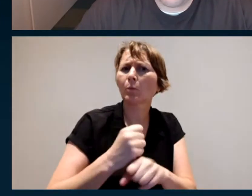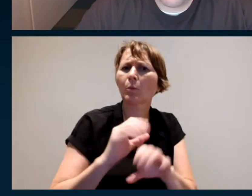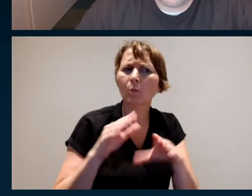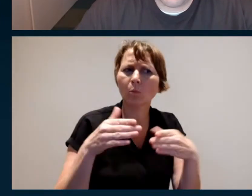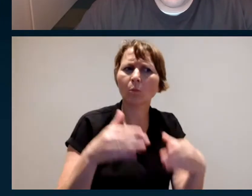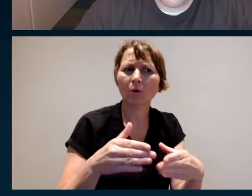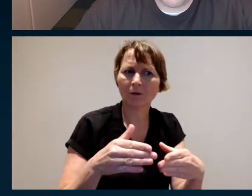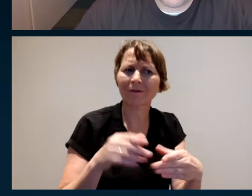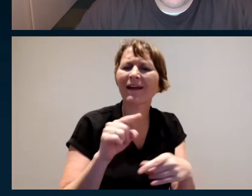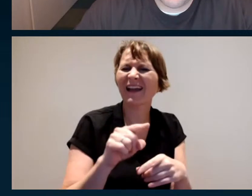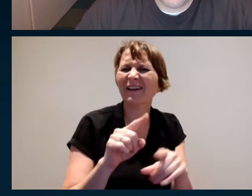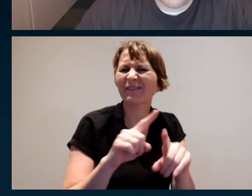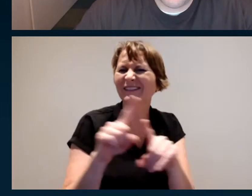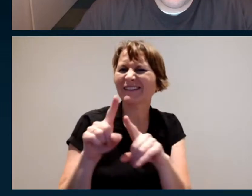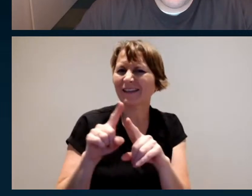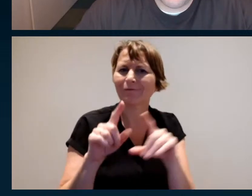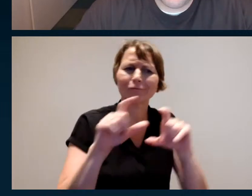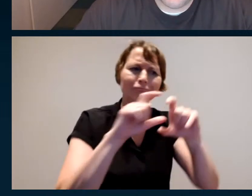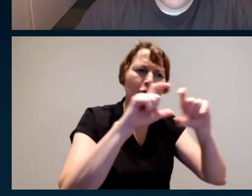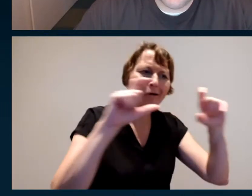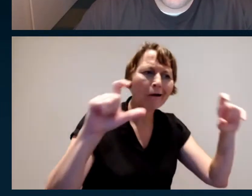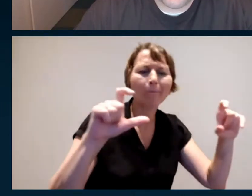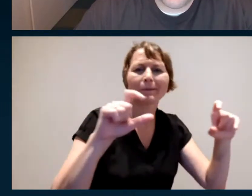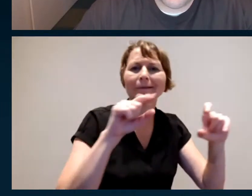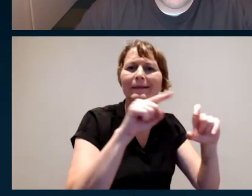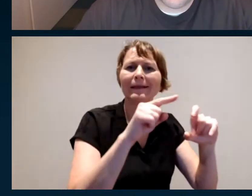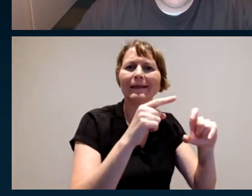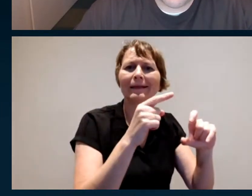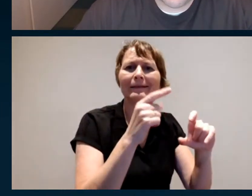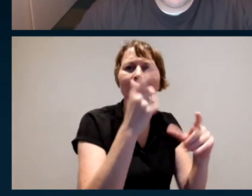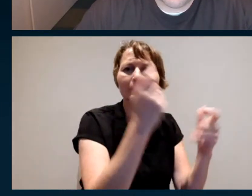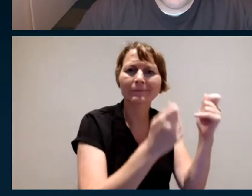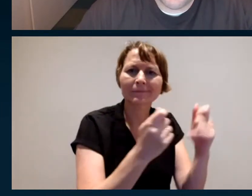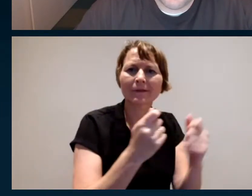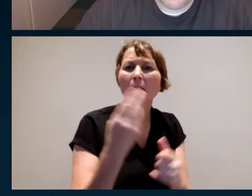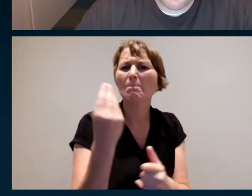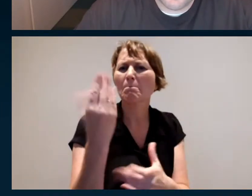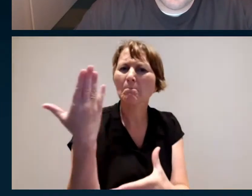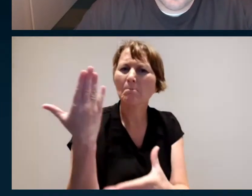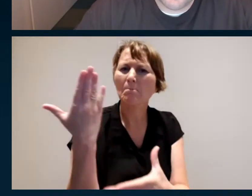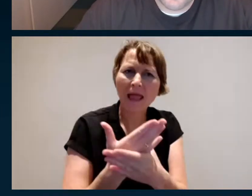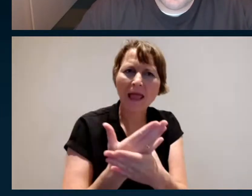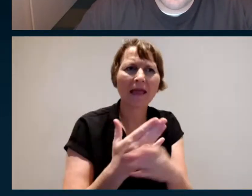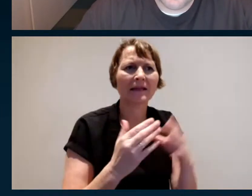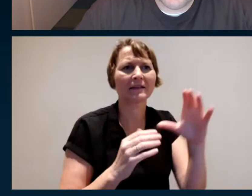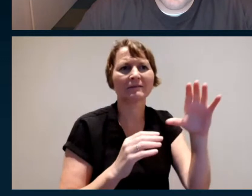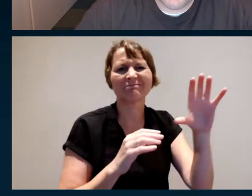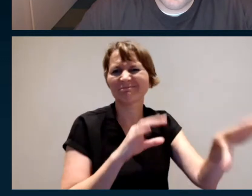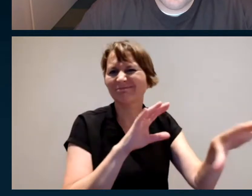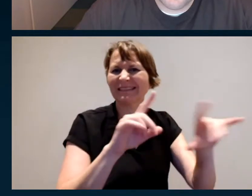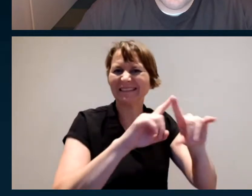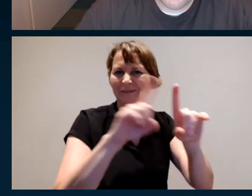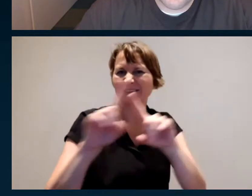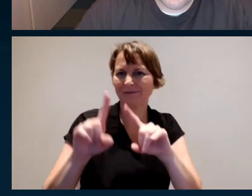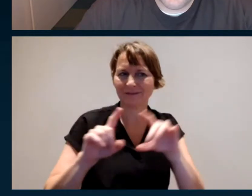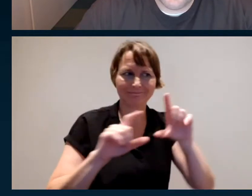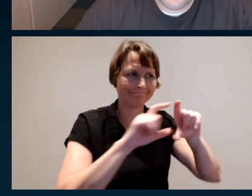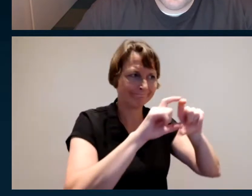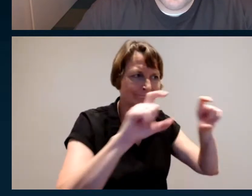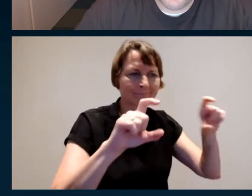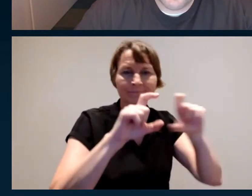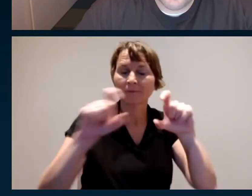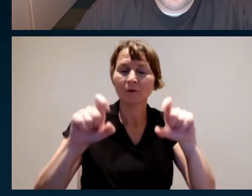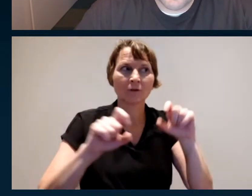companies, manufacturing, and banking sectors. So quite amazing to see a lot of knowledge.